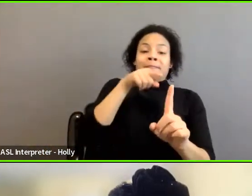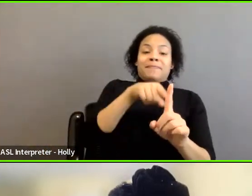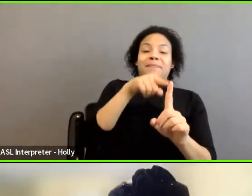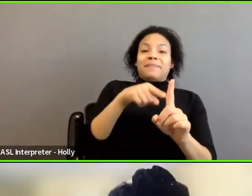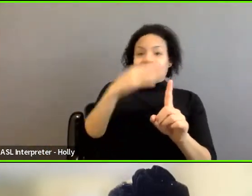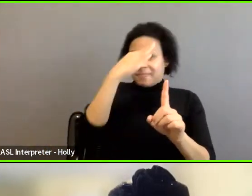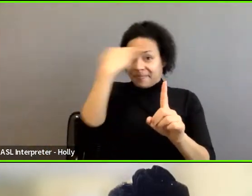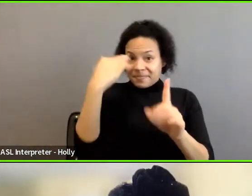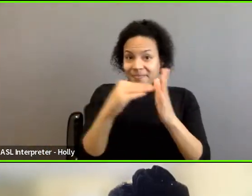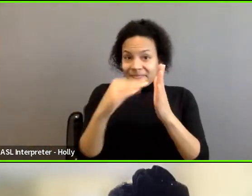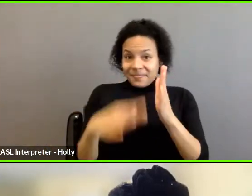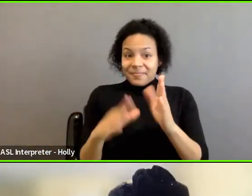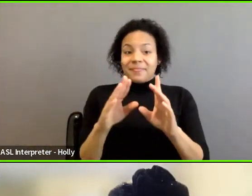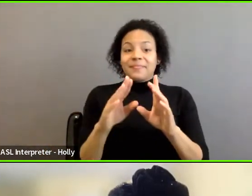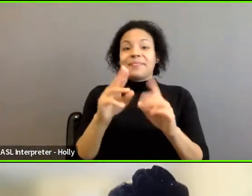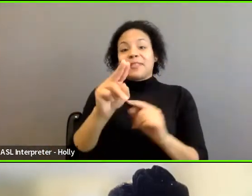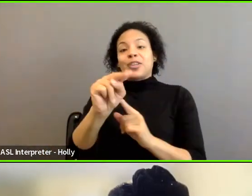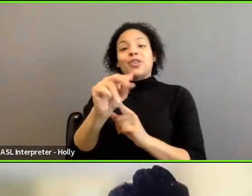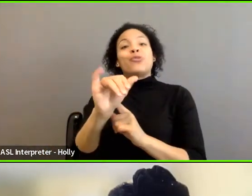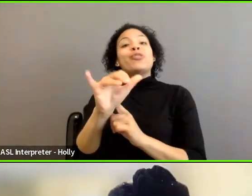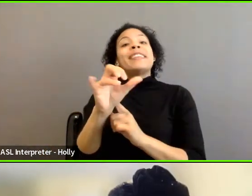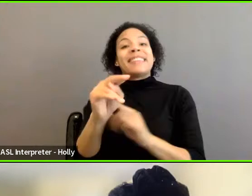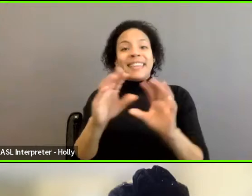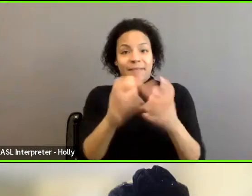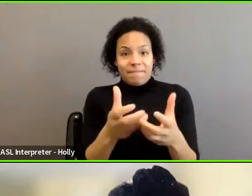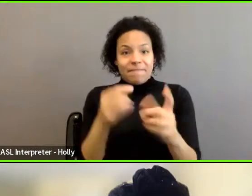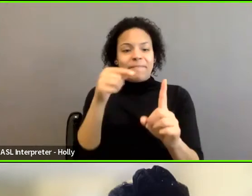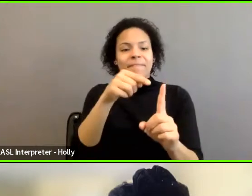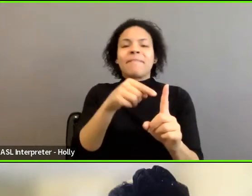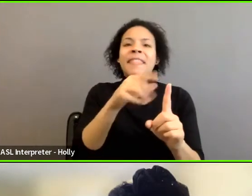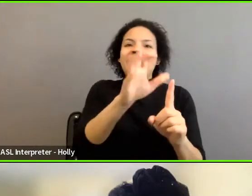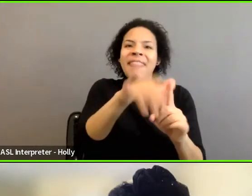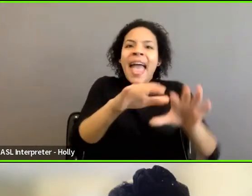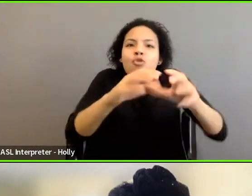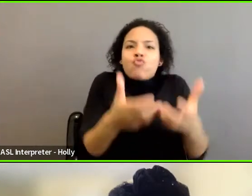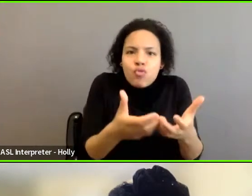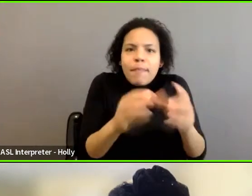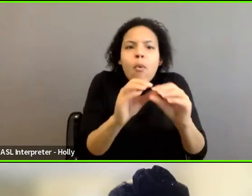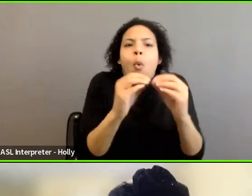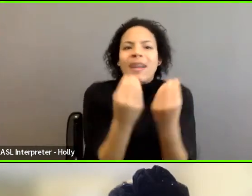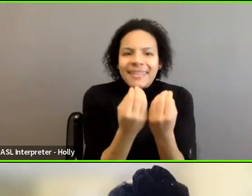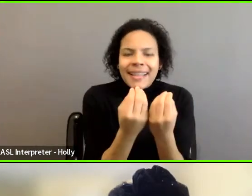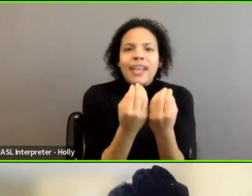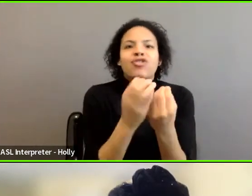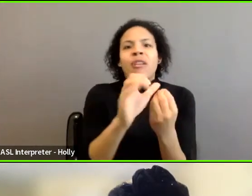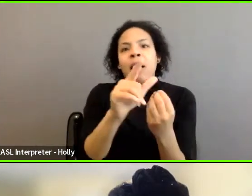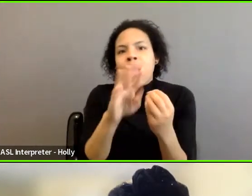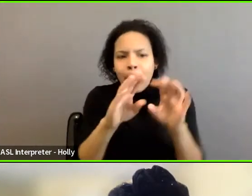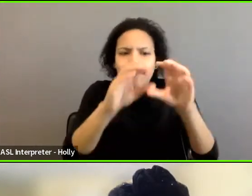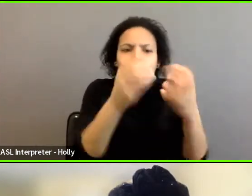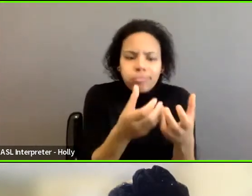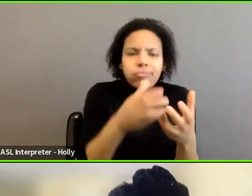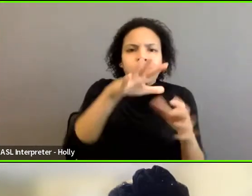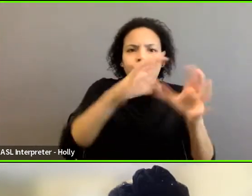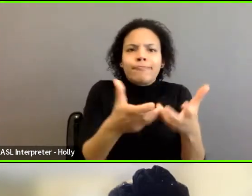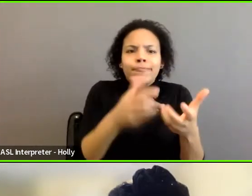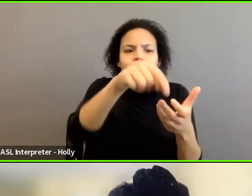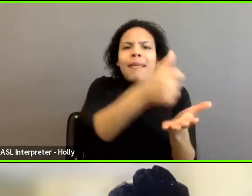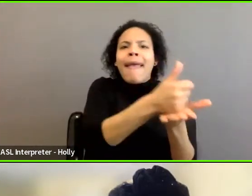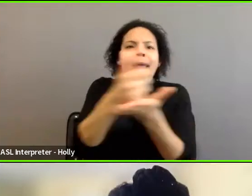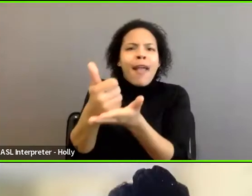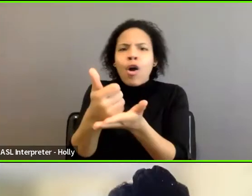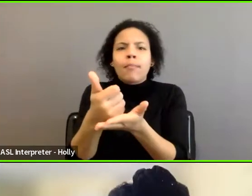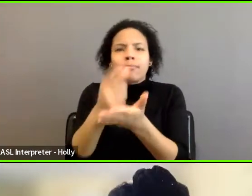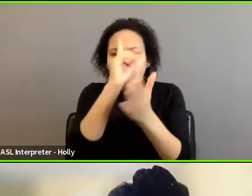it, helped organize campus protests. And it was in response to the racial